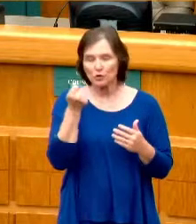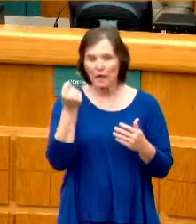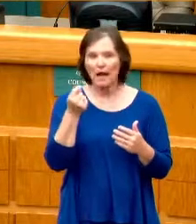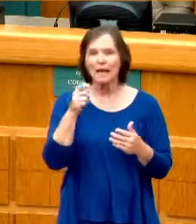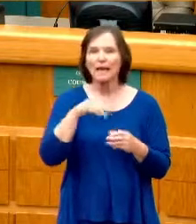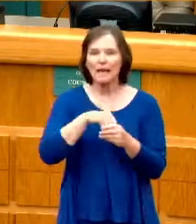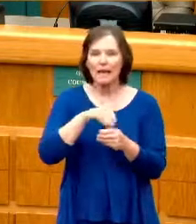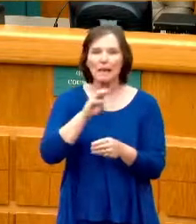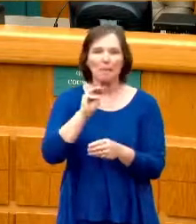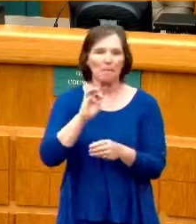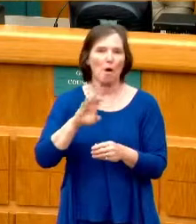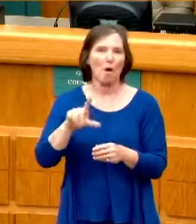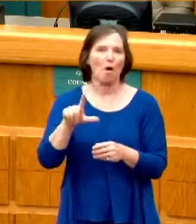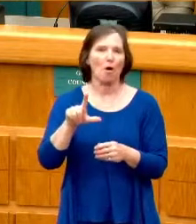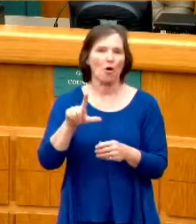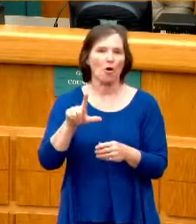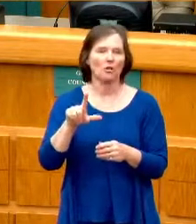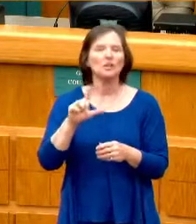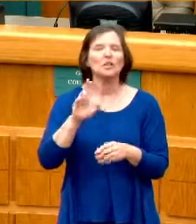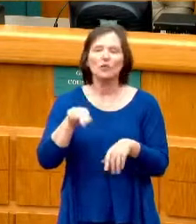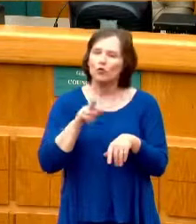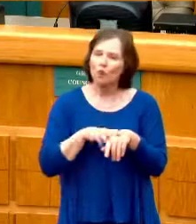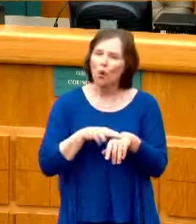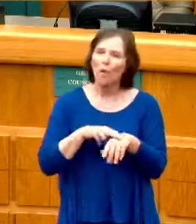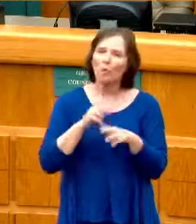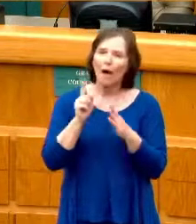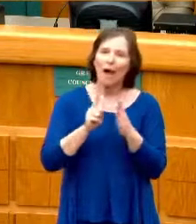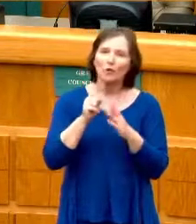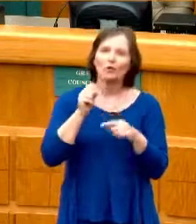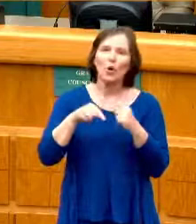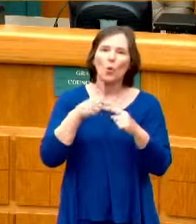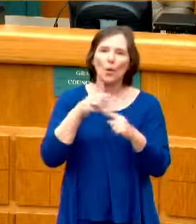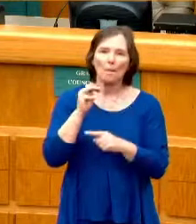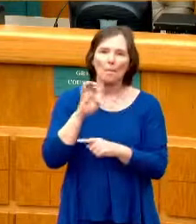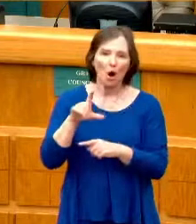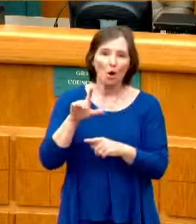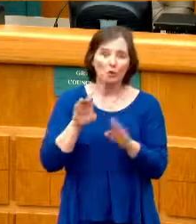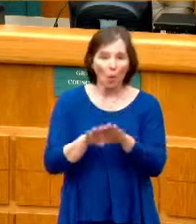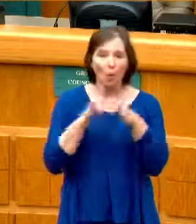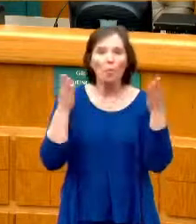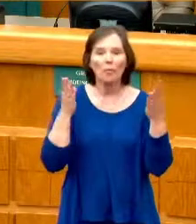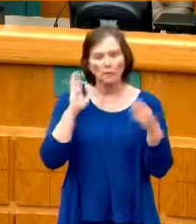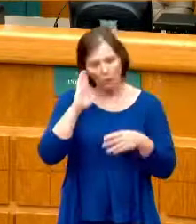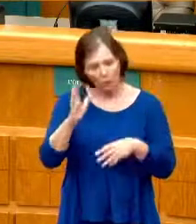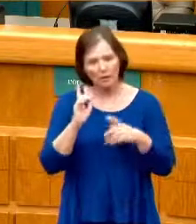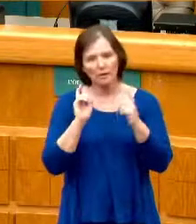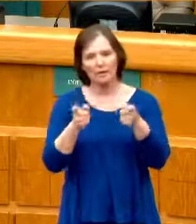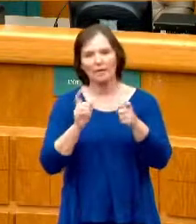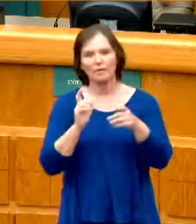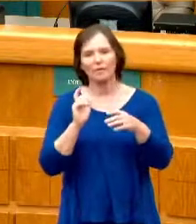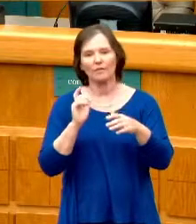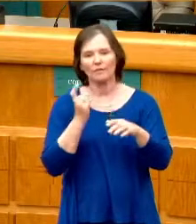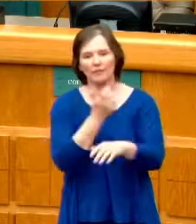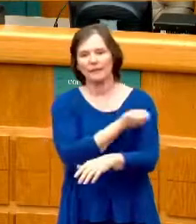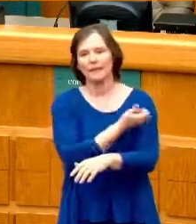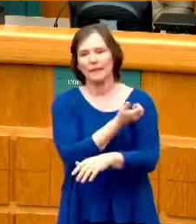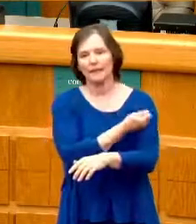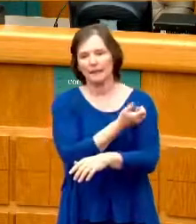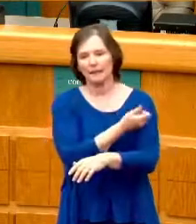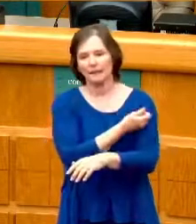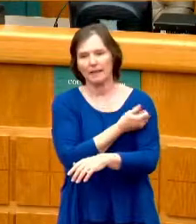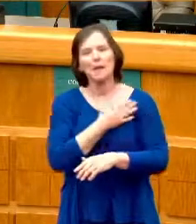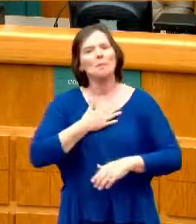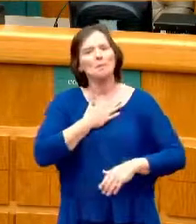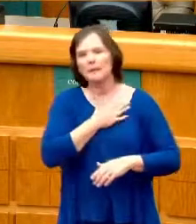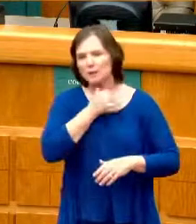be regular mall operation hours. So please don't wait to get vaccinated. Now we do have vaccines available. We